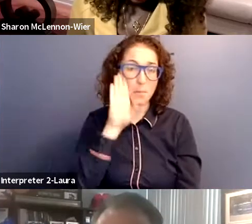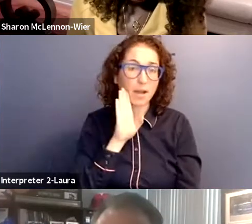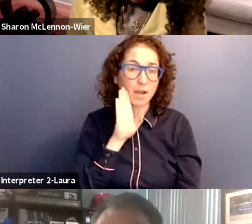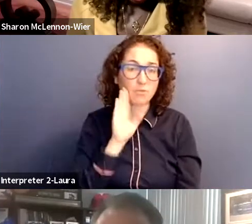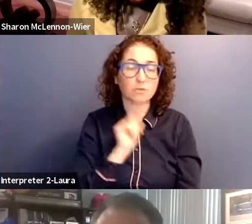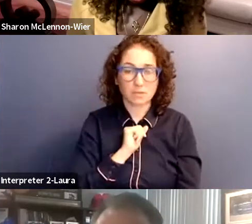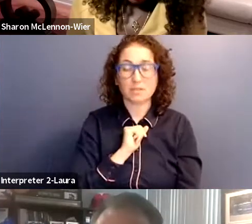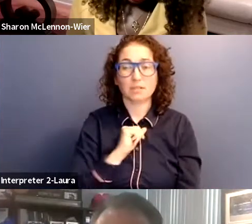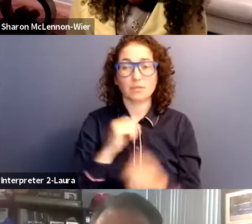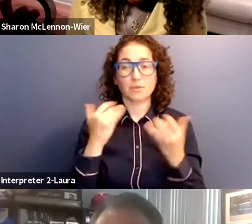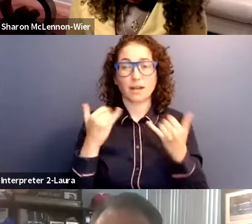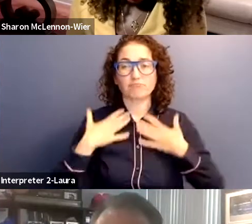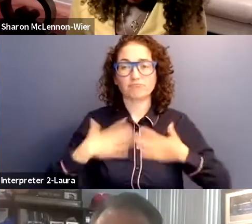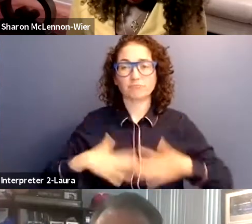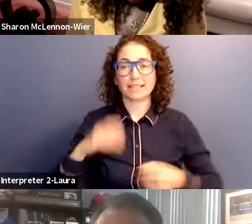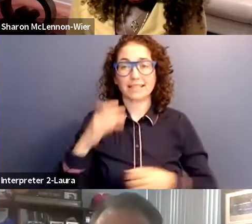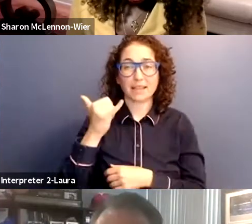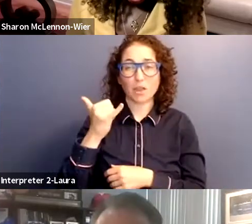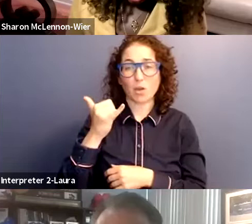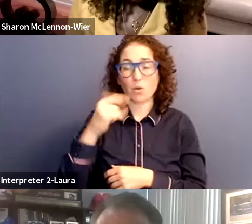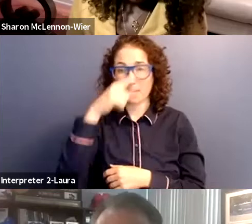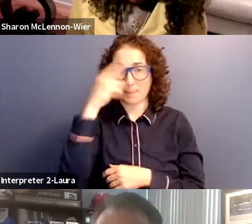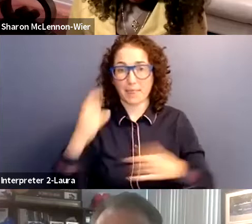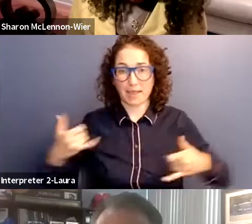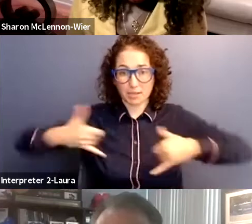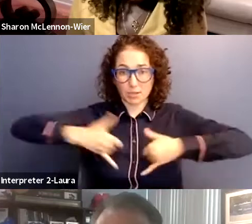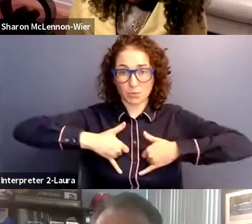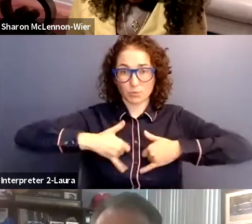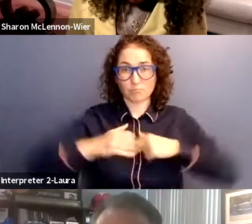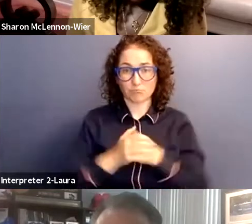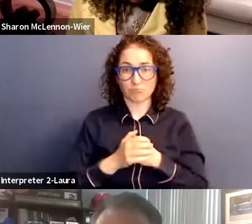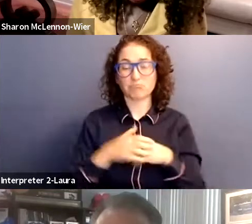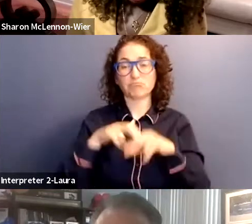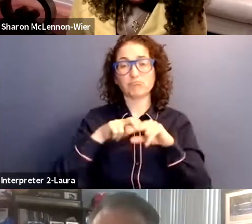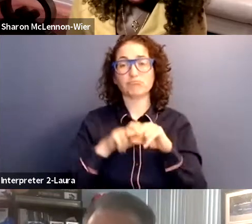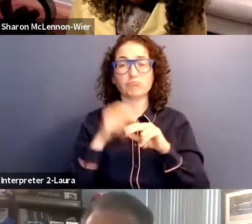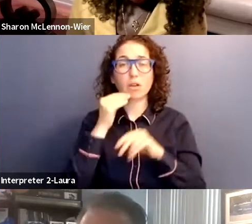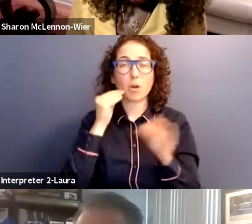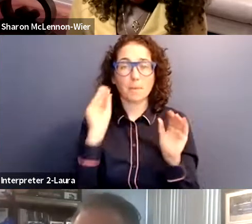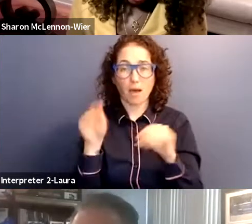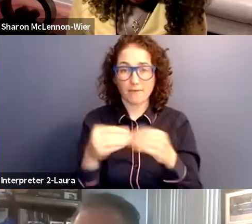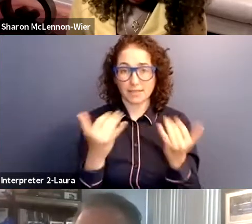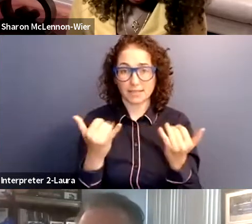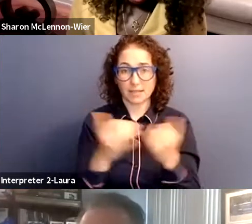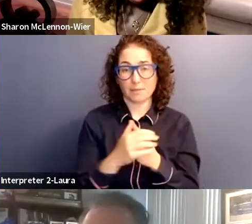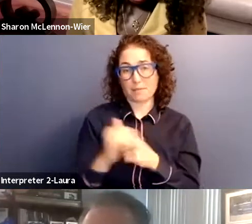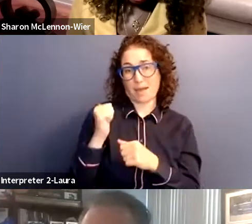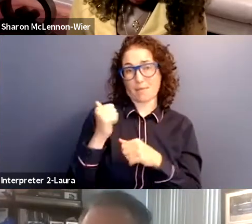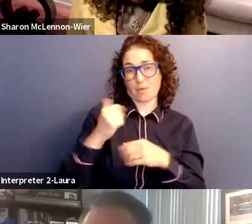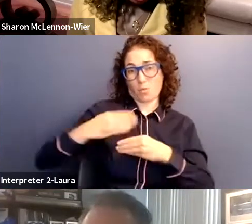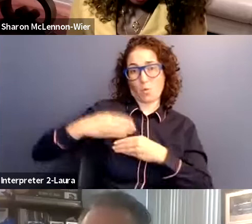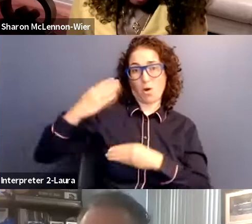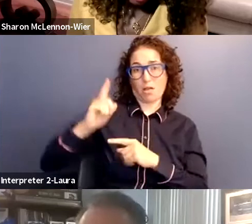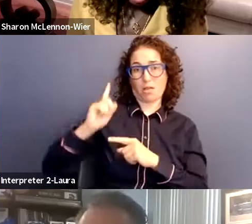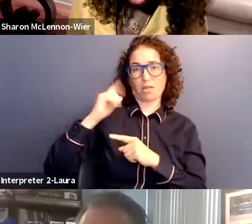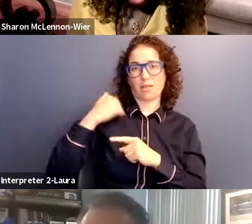am wearing a yellow and black suit, I am sitting in my home office, and the wall behind me has